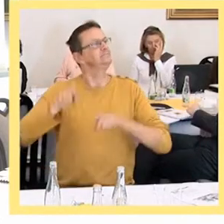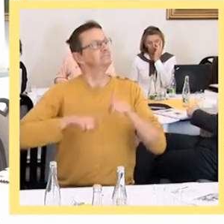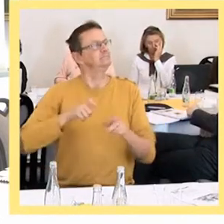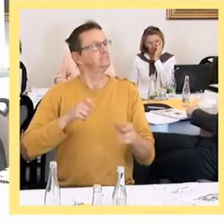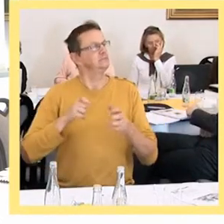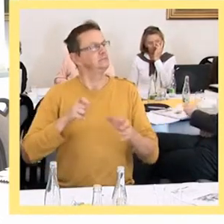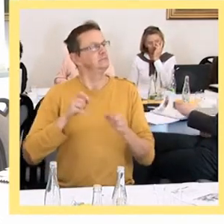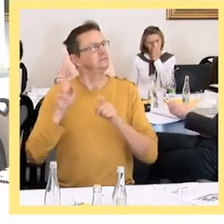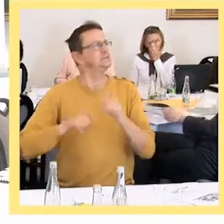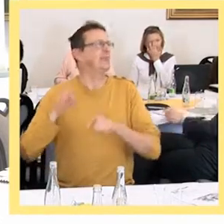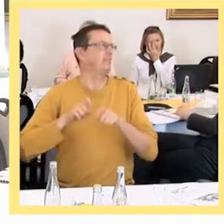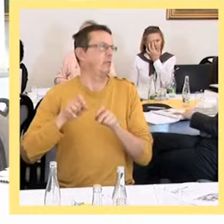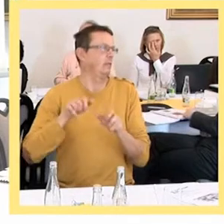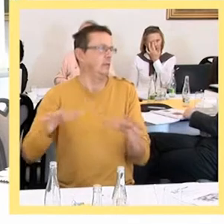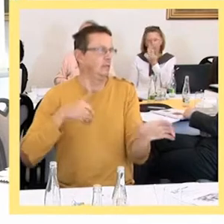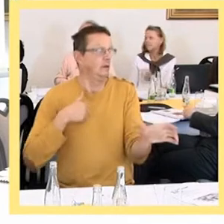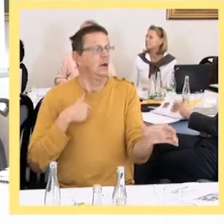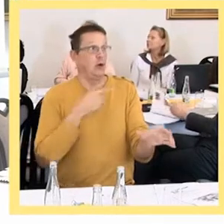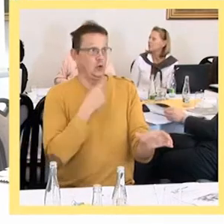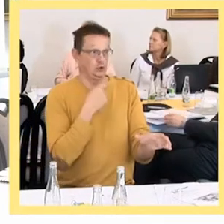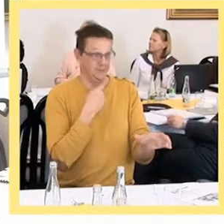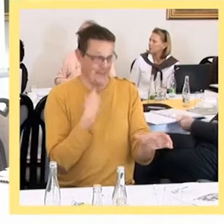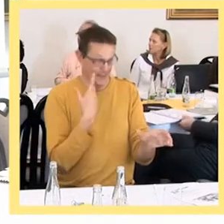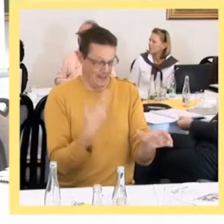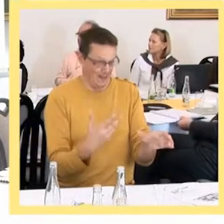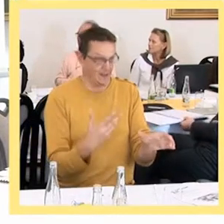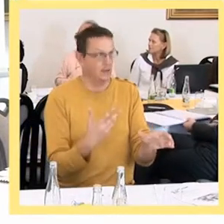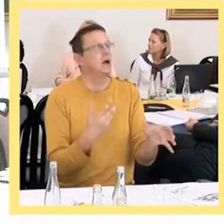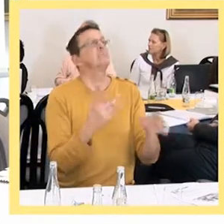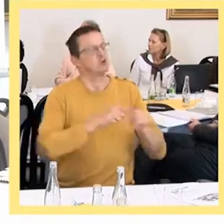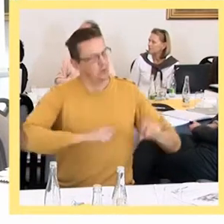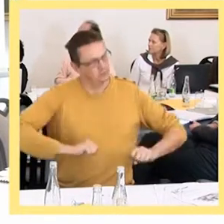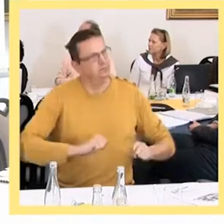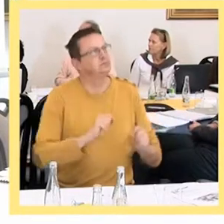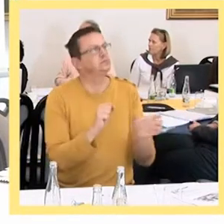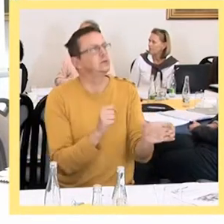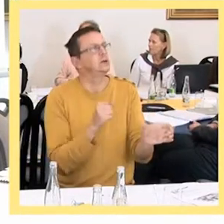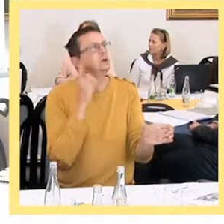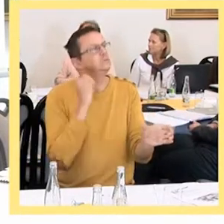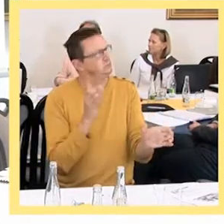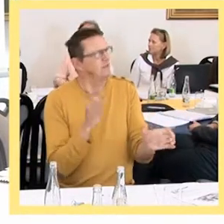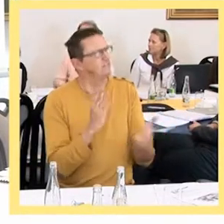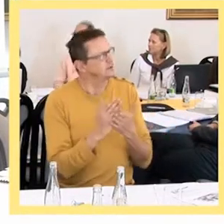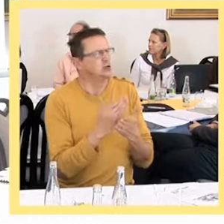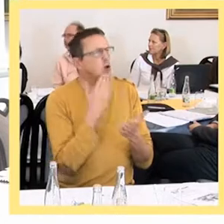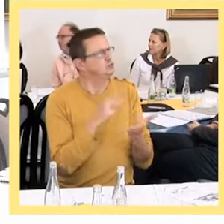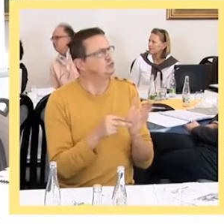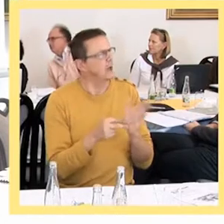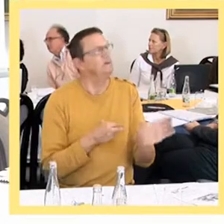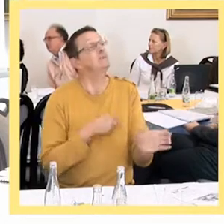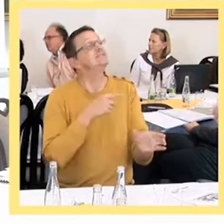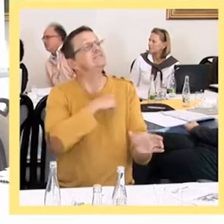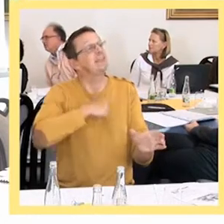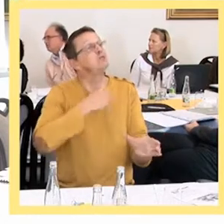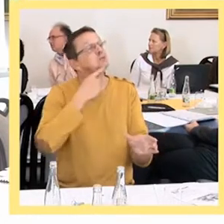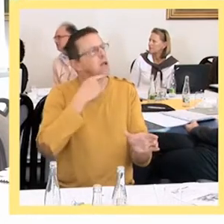the hospital got sort of into action, they actually had quite a good system, and it worked, and they seemed